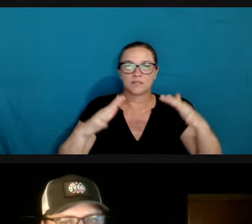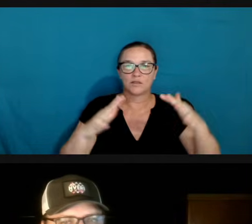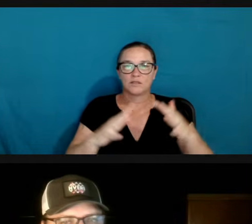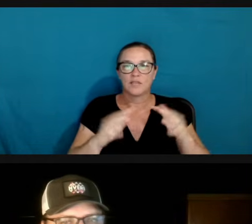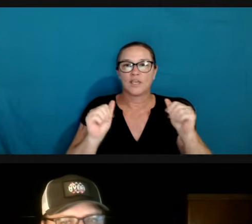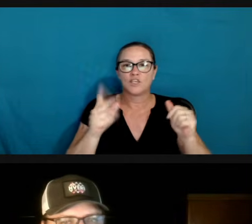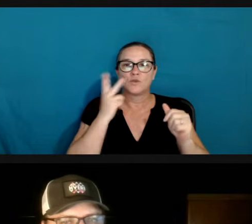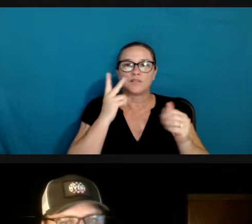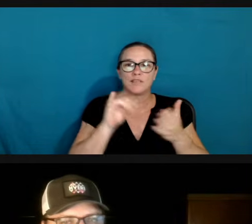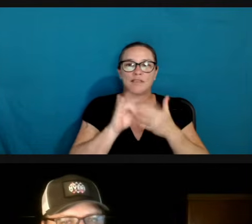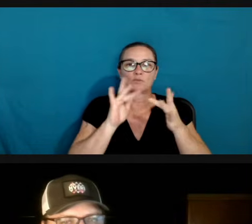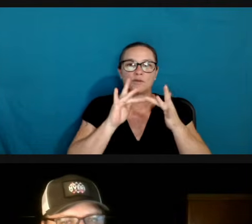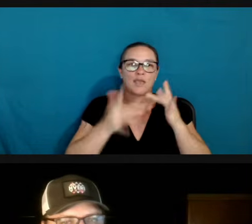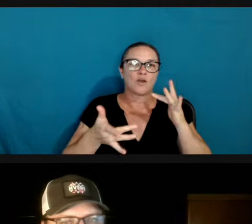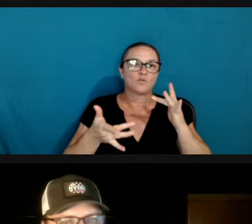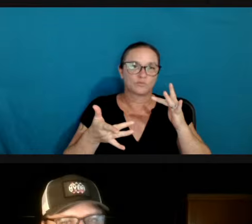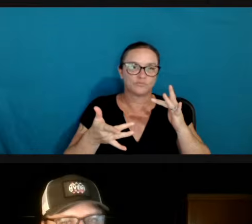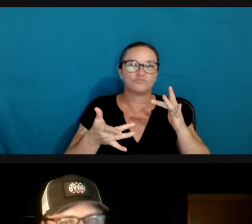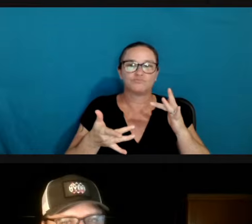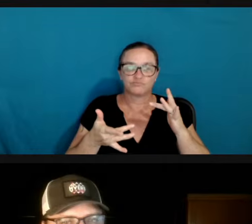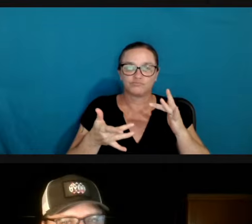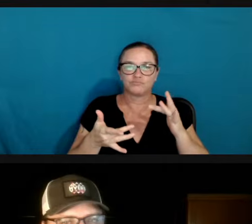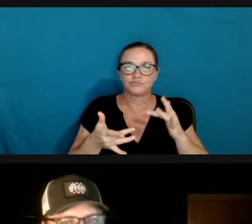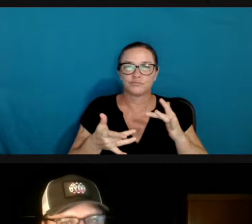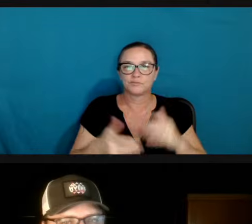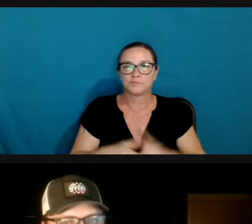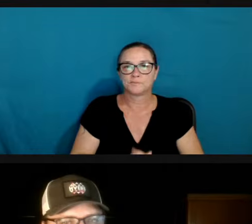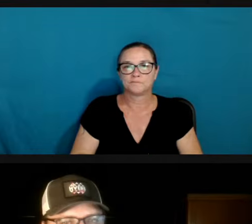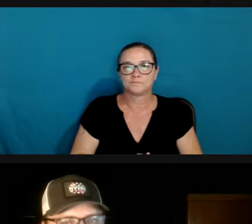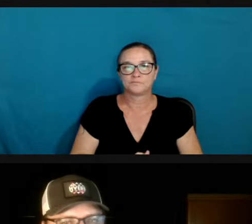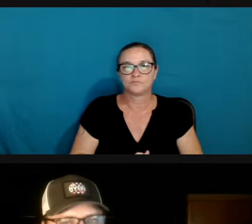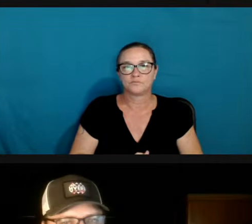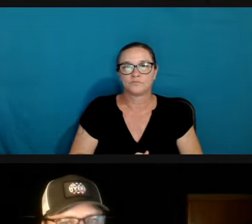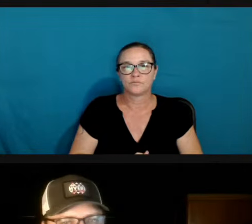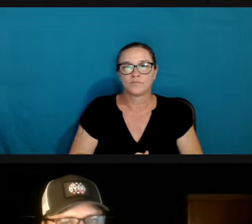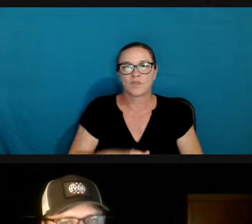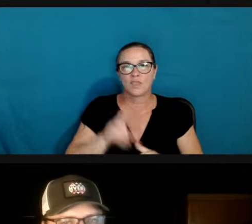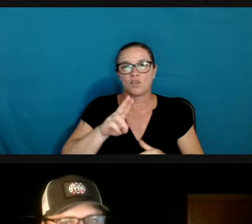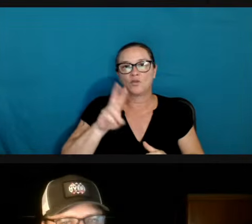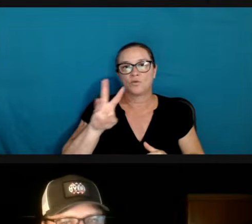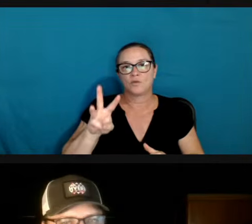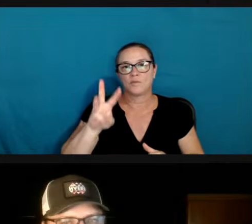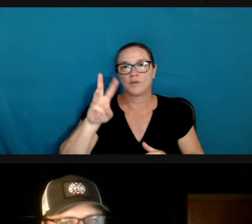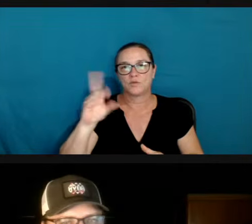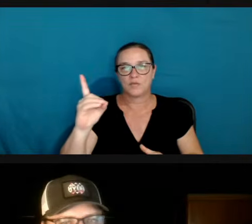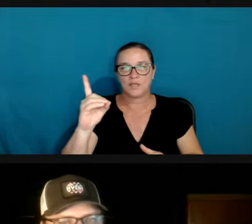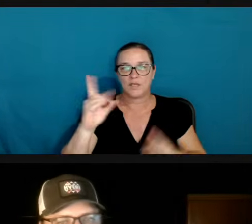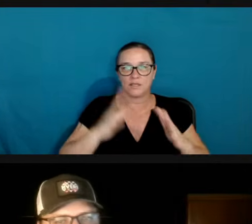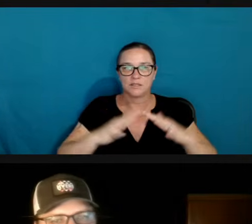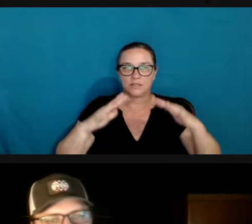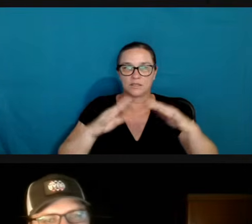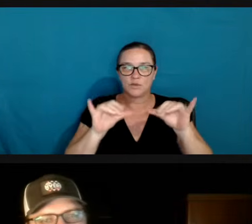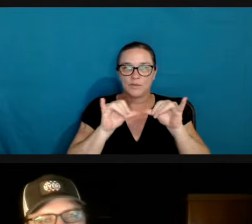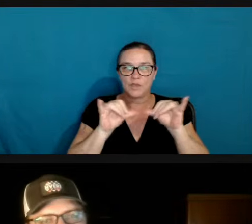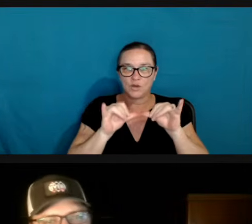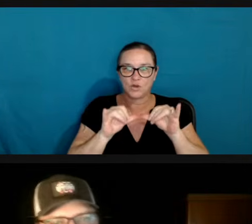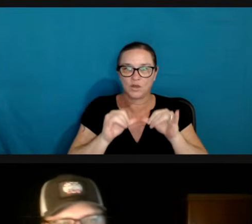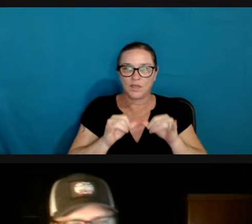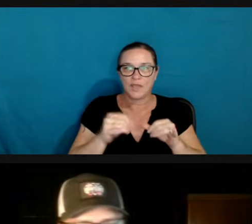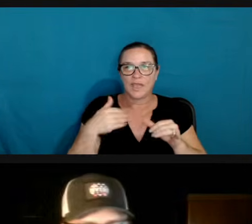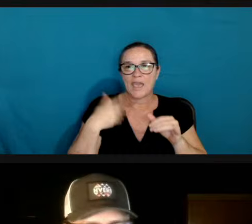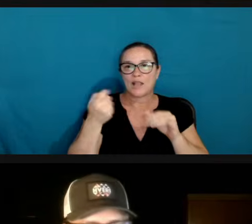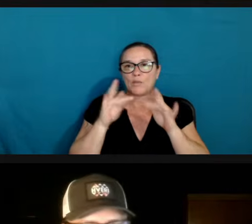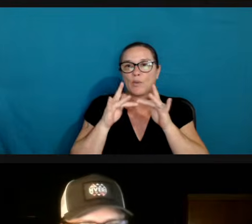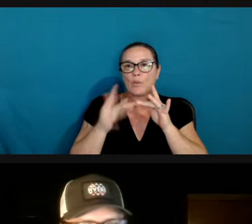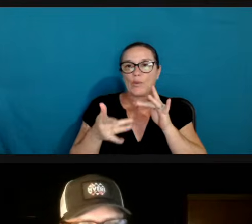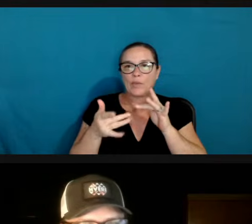there, that's the data outage right there that occurred at the UWD tilt meter. You can see it's back online. Here's another little outage that occurred this morning,